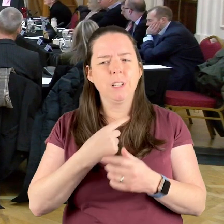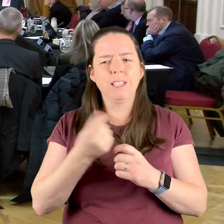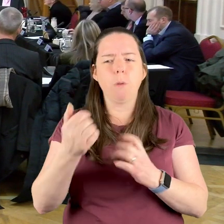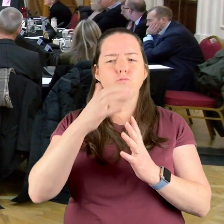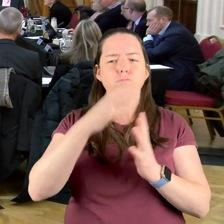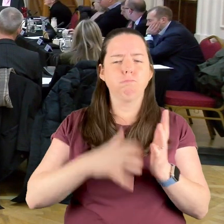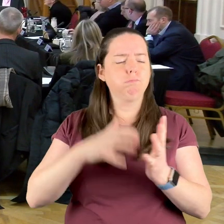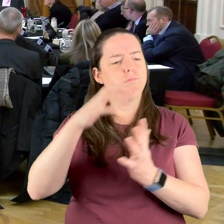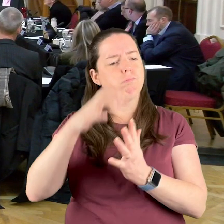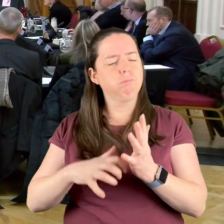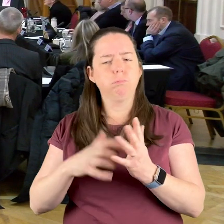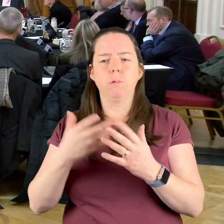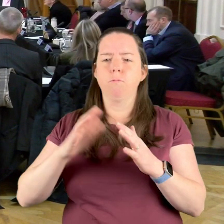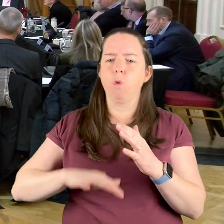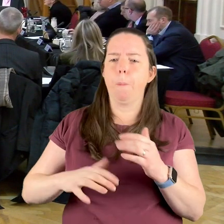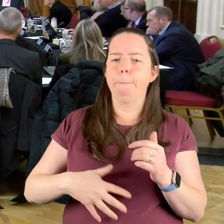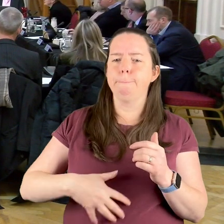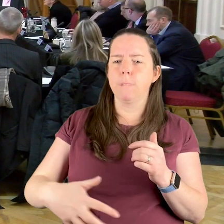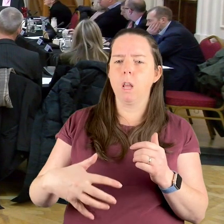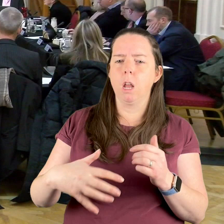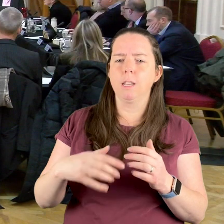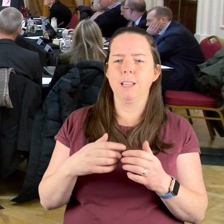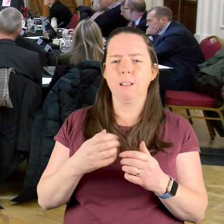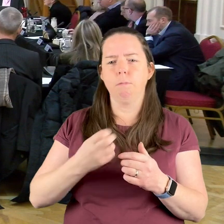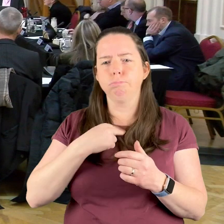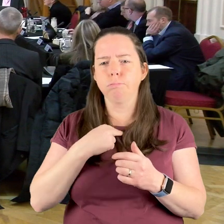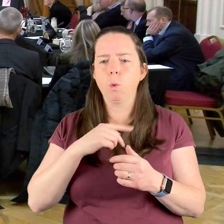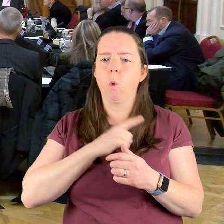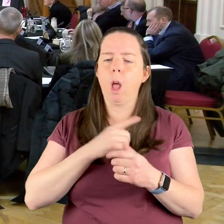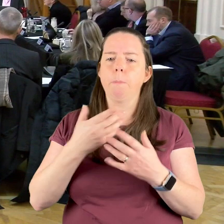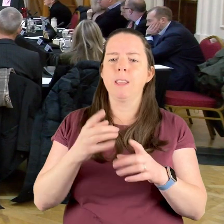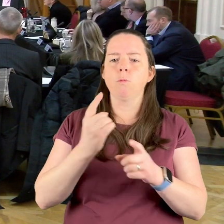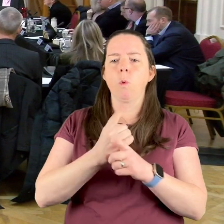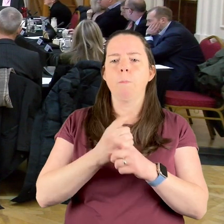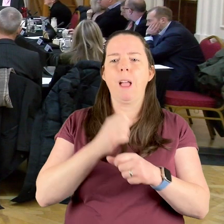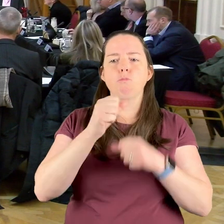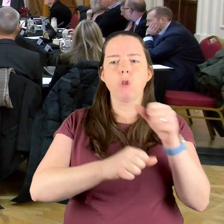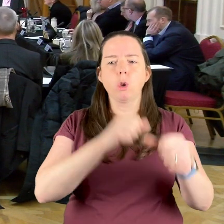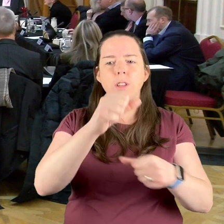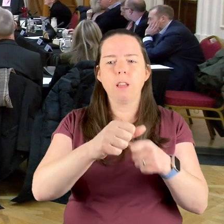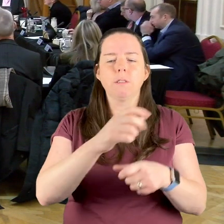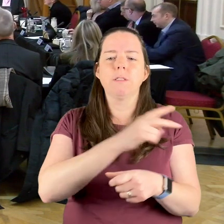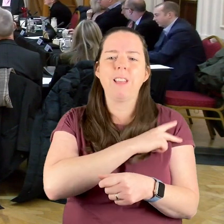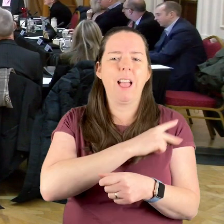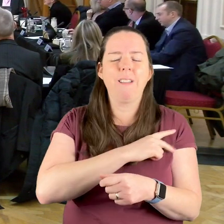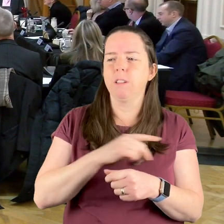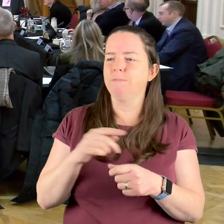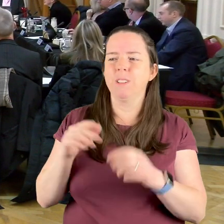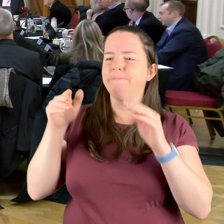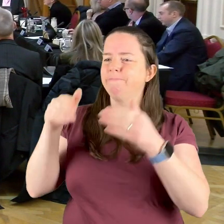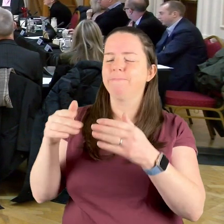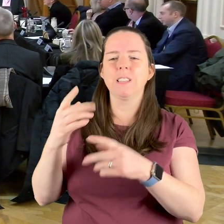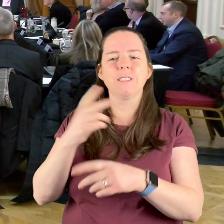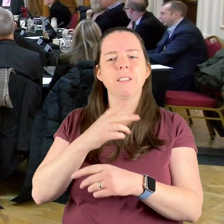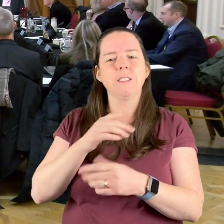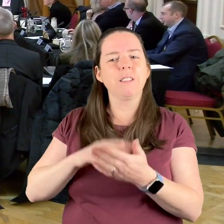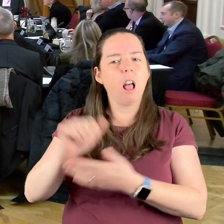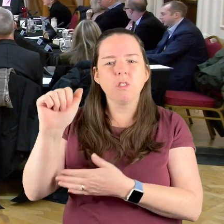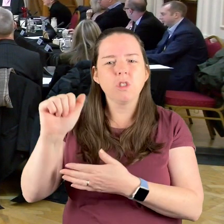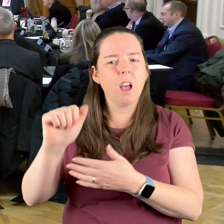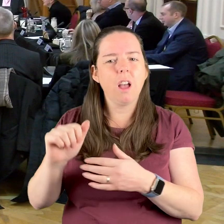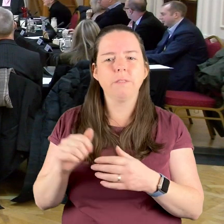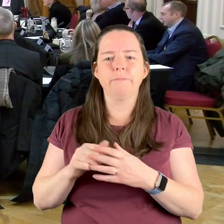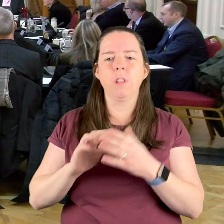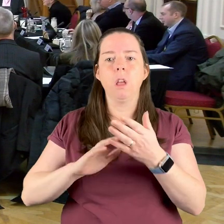I was always disappointed with some of the reports that have come out about maternity, because they've talked more about process and staff and not about